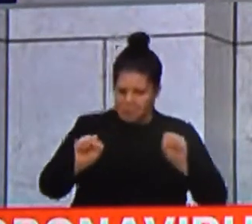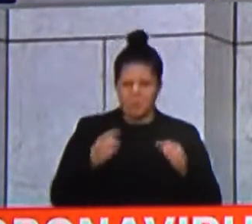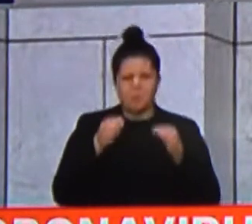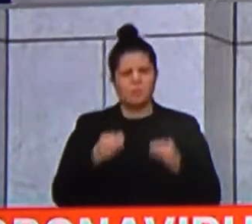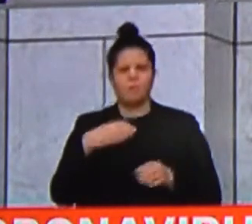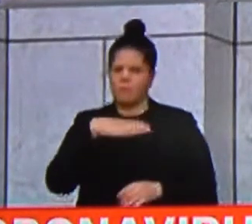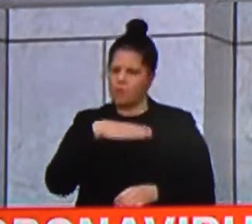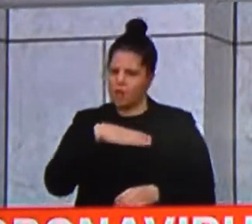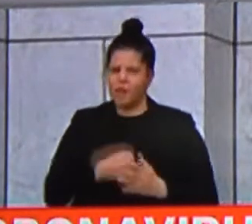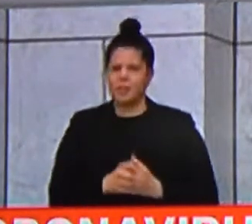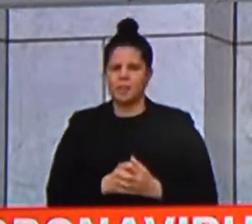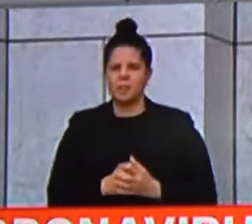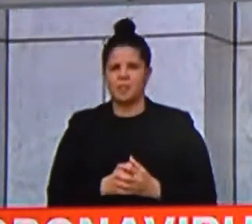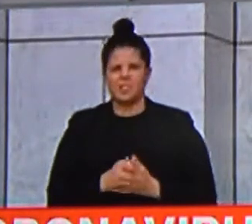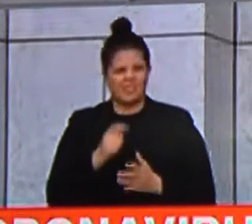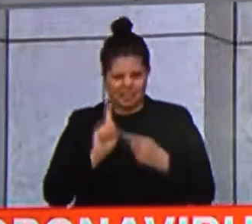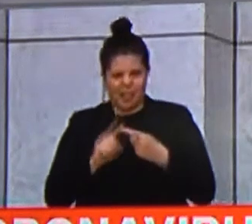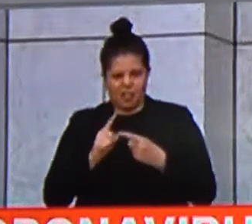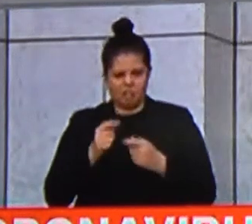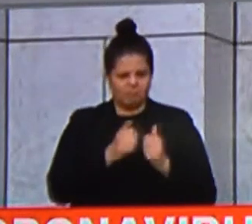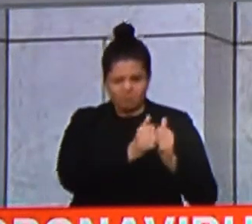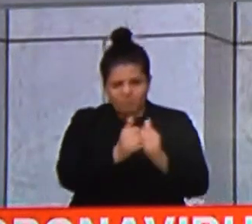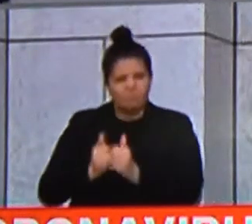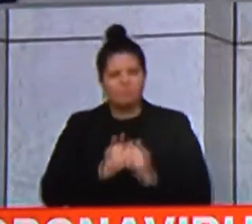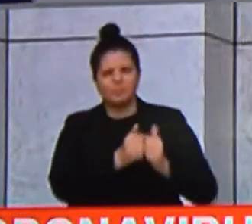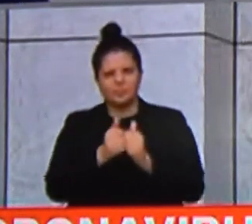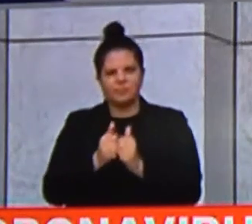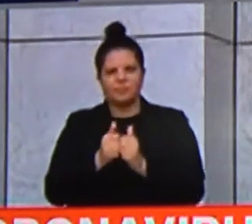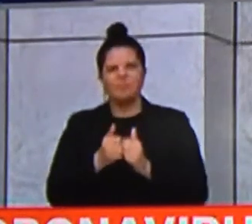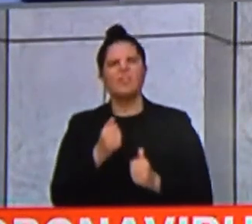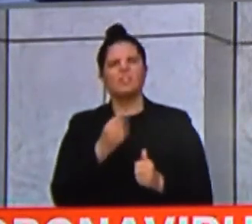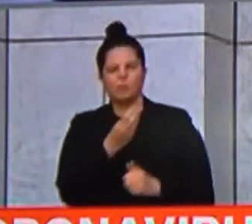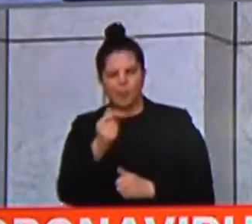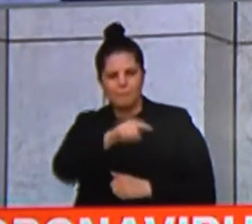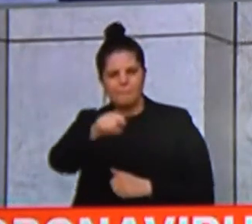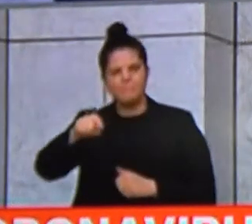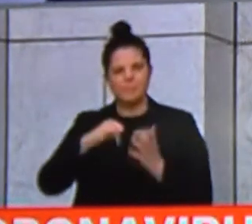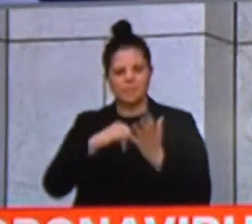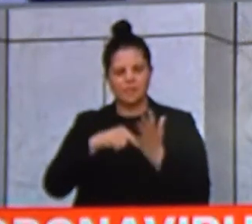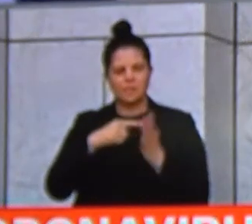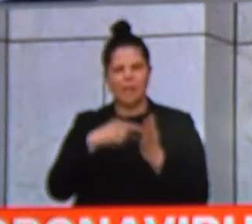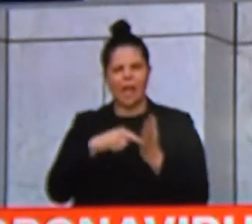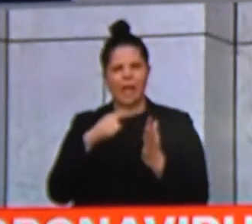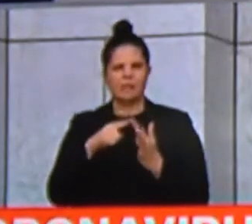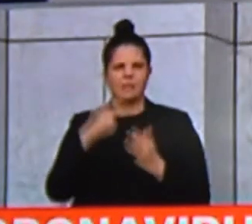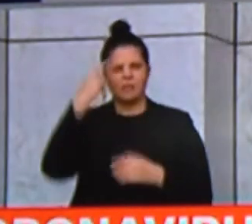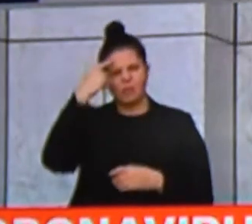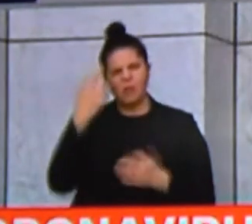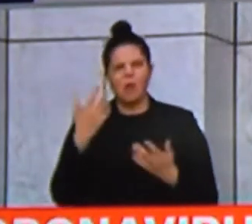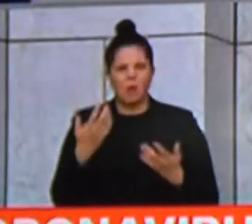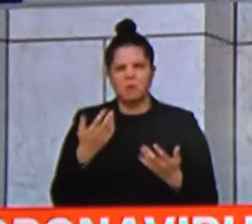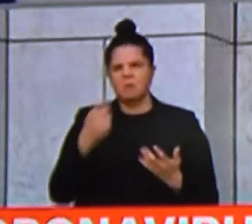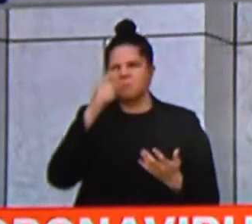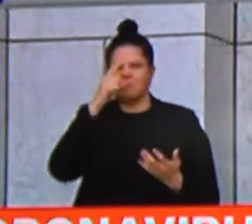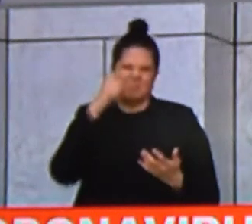our Chief Health and Medical Officers, they have been working 18 hours a day, and to thank them for their extraordinary